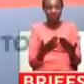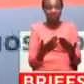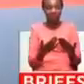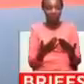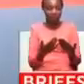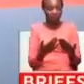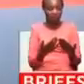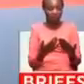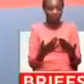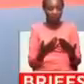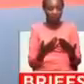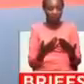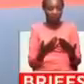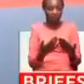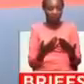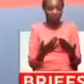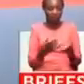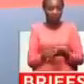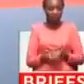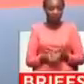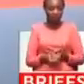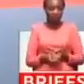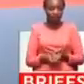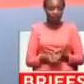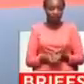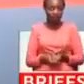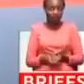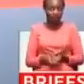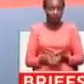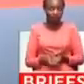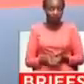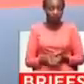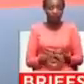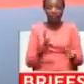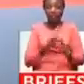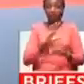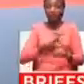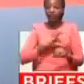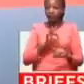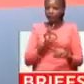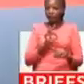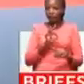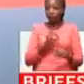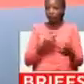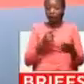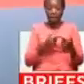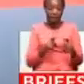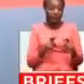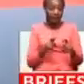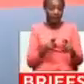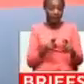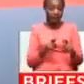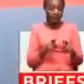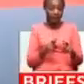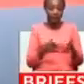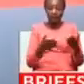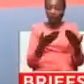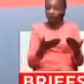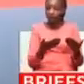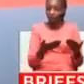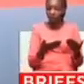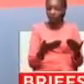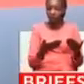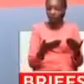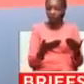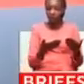act, you know, on top of an initiation. It's very spiritual. But the sexual act will covenant you to